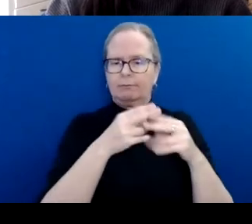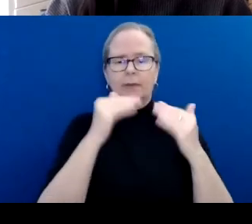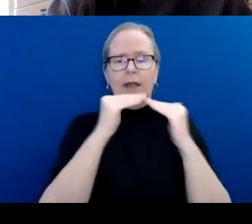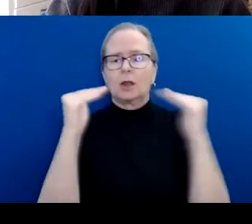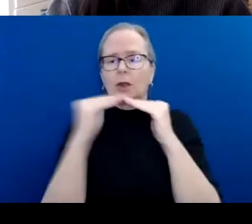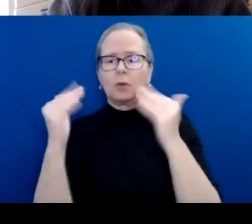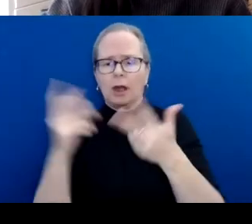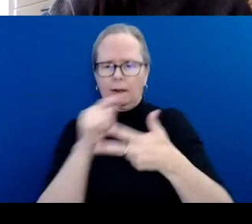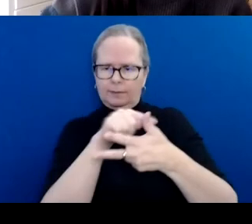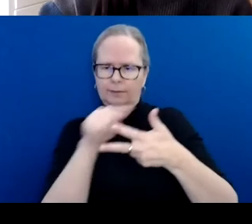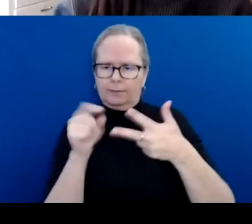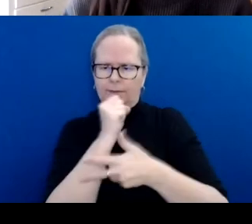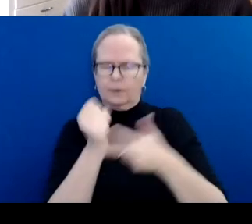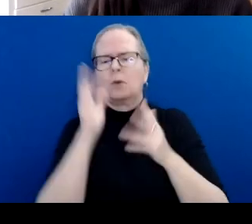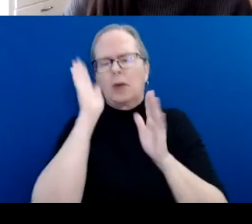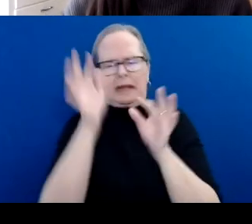speak more about later on.